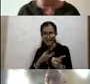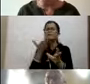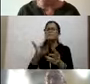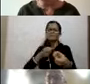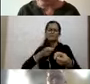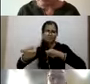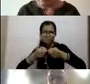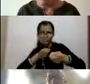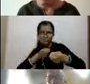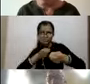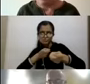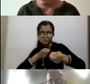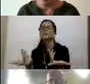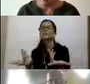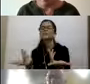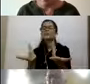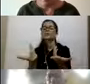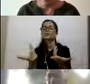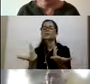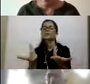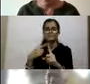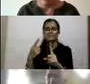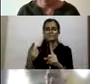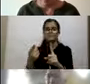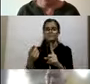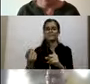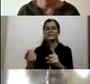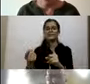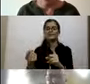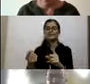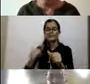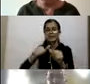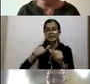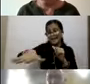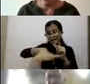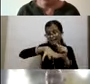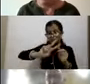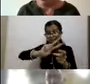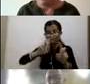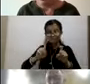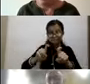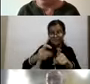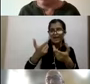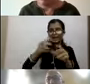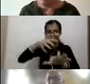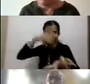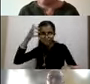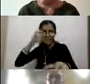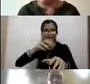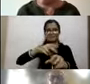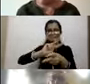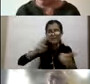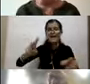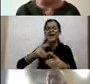invasive geese that are there in that area. So in conclusion, if other